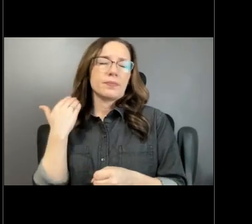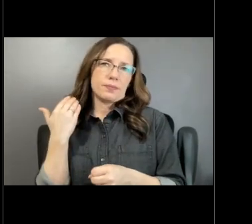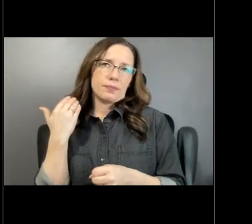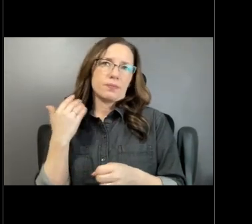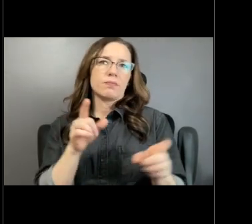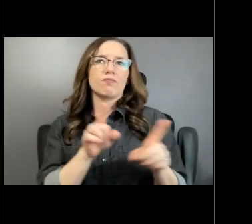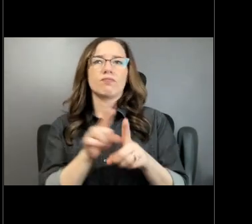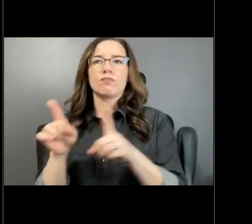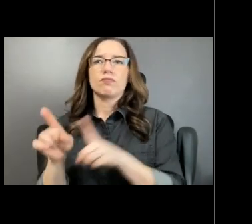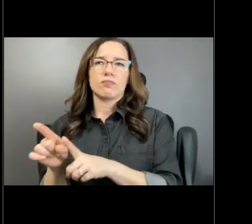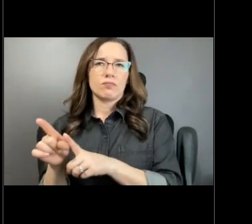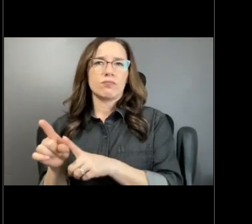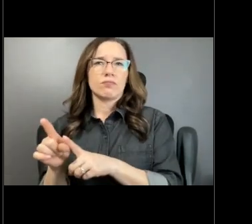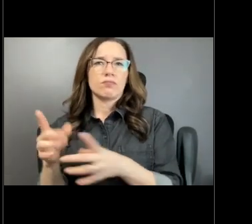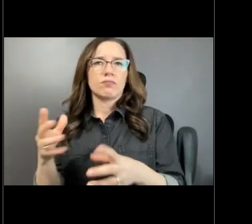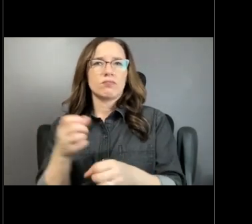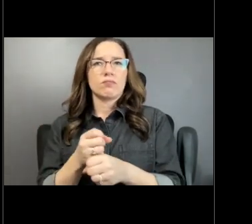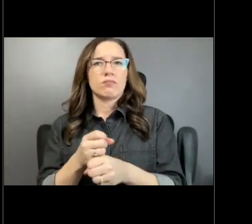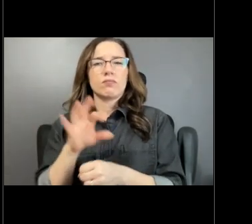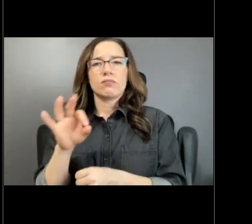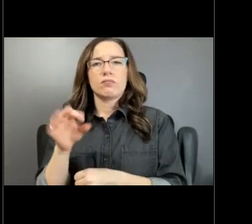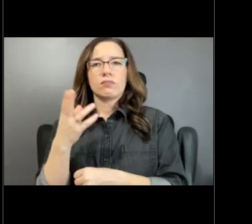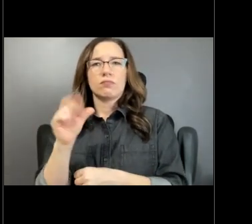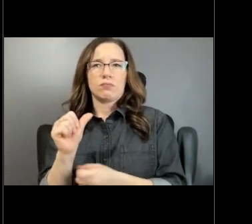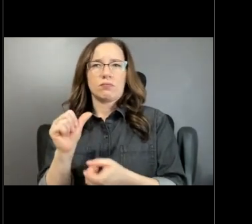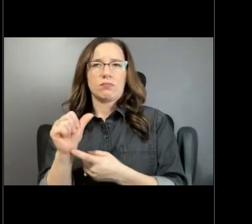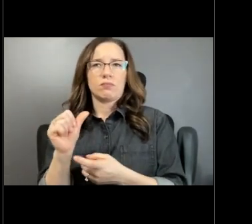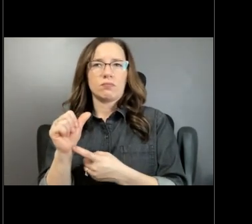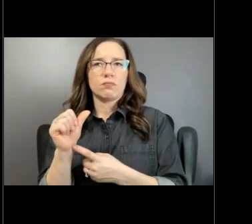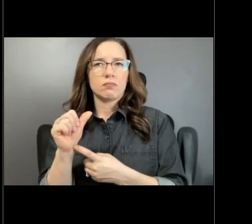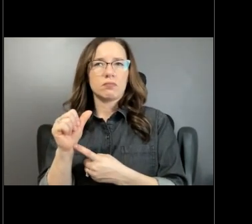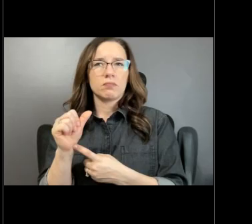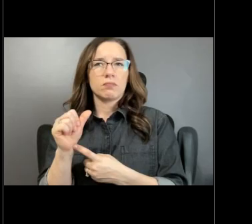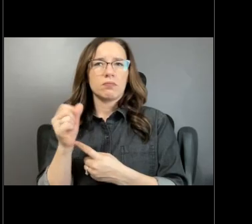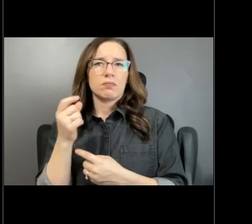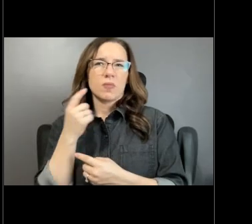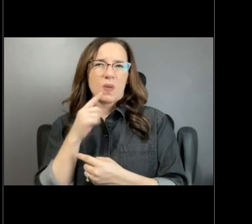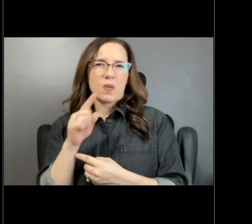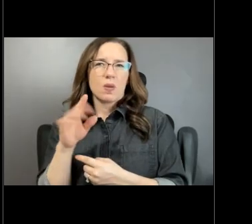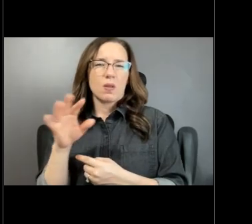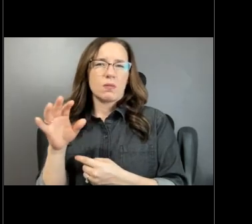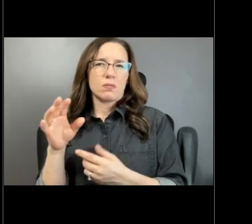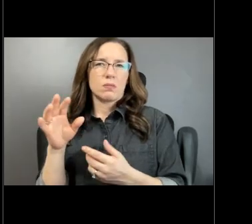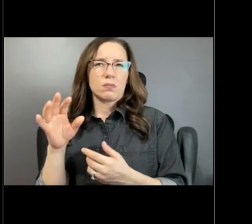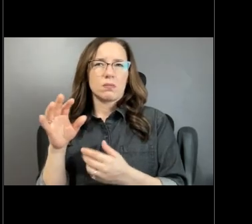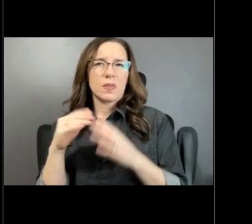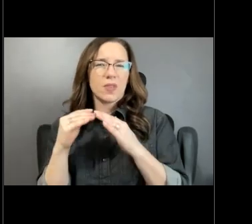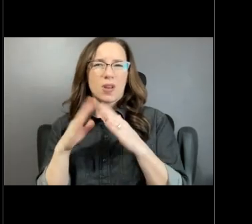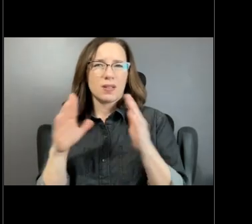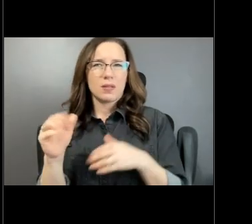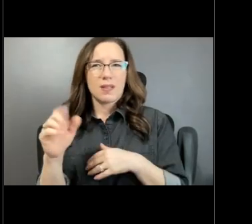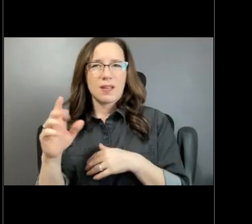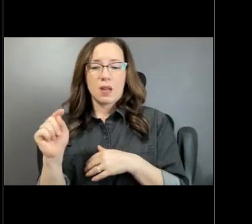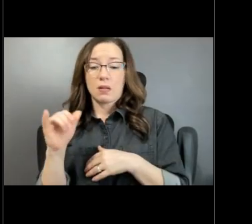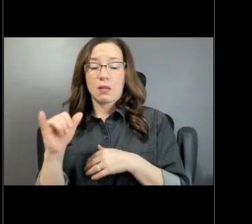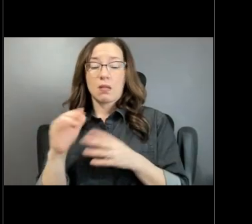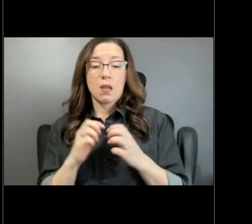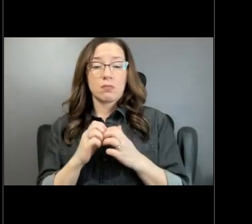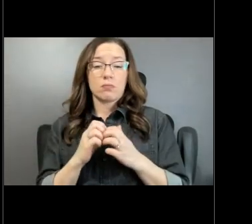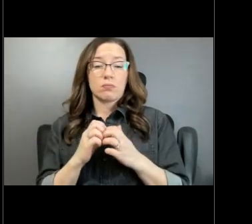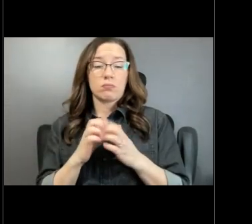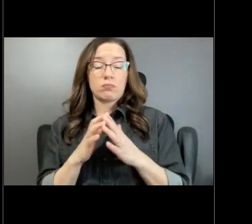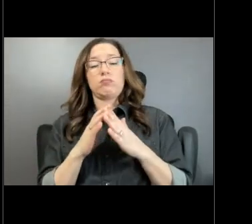Also known as the Fair Housing Act or the FHA, this landmark